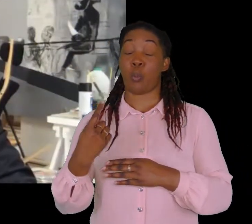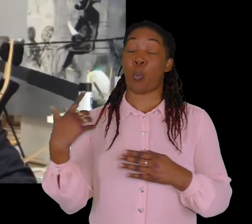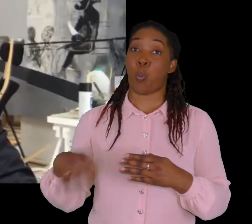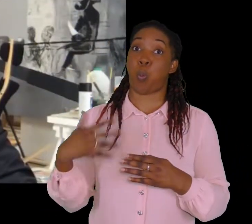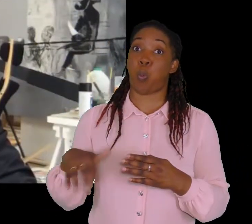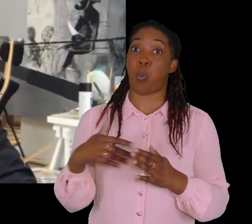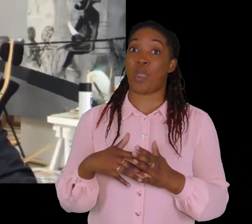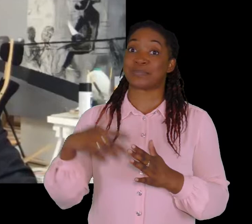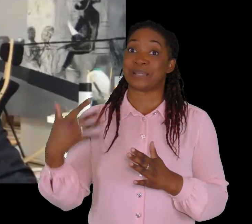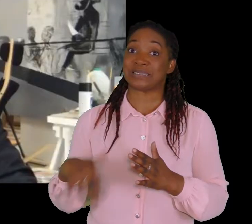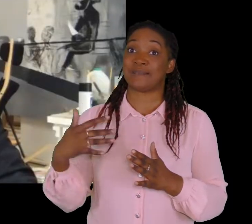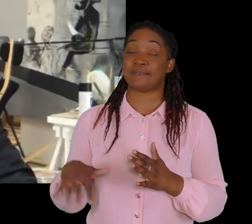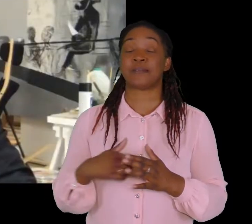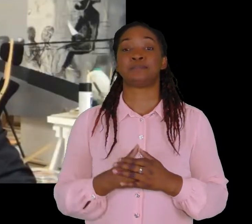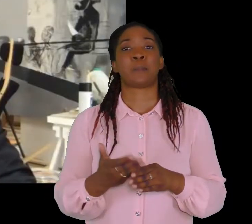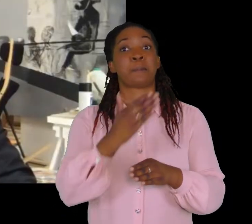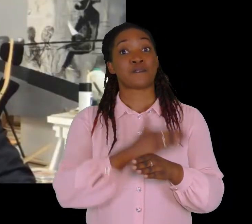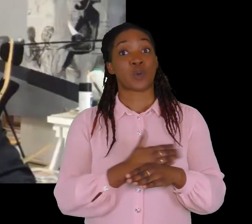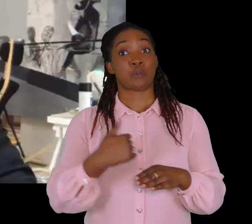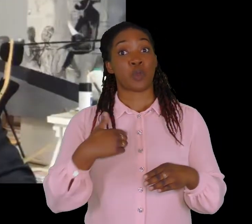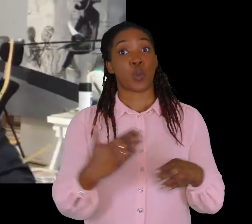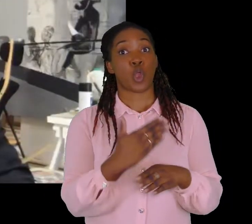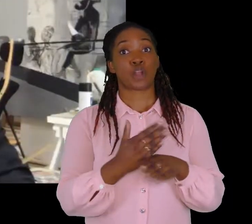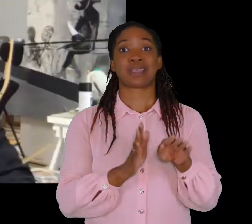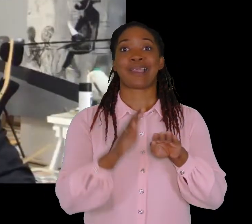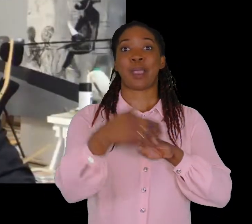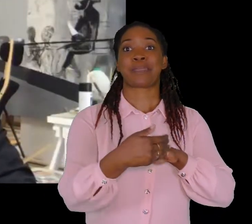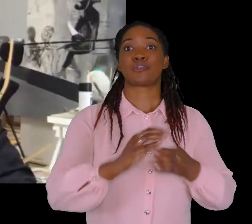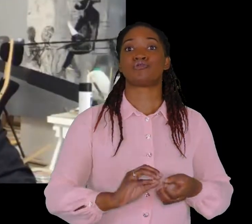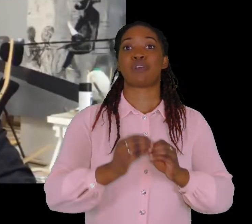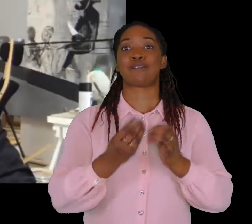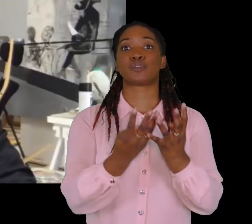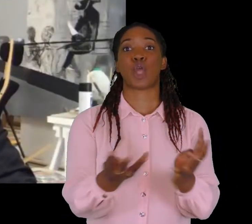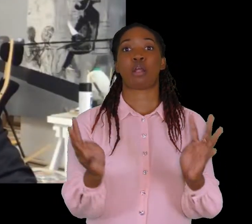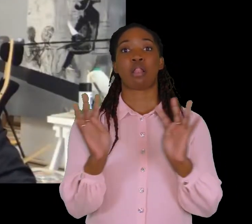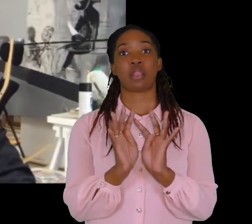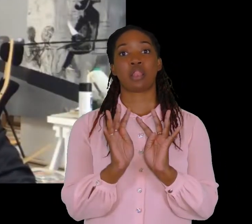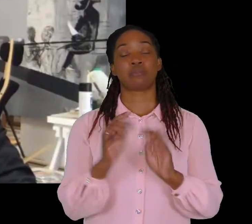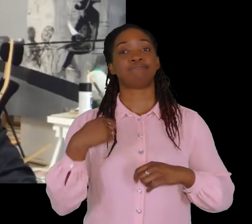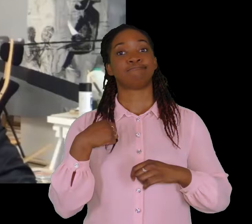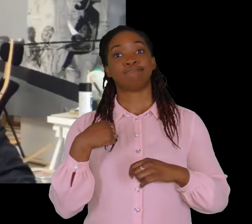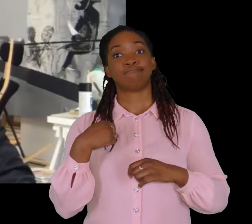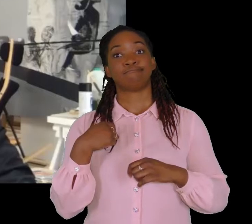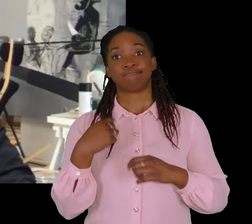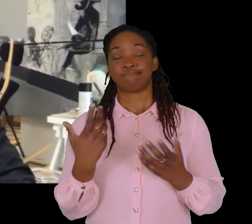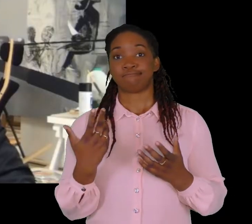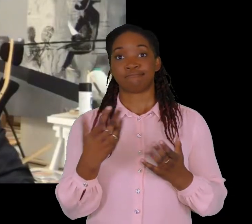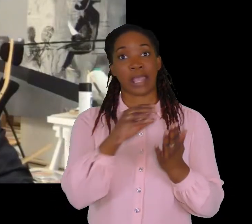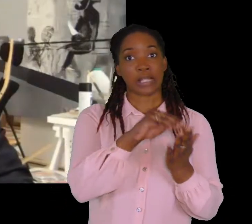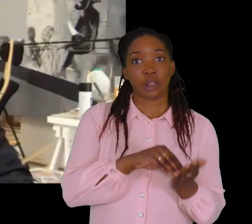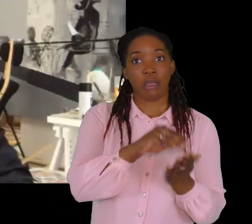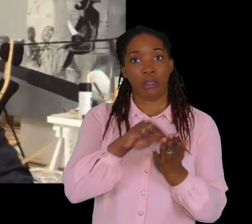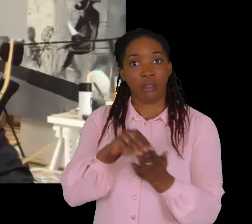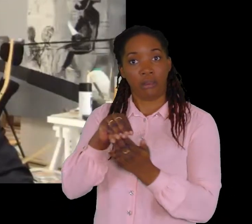was a lot of money. Before that, I had worked at the Caribbean Craft Circle, where I was not